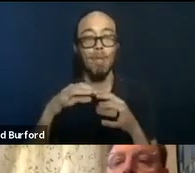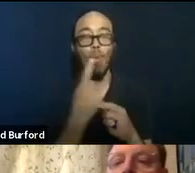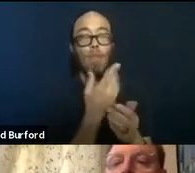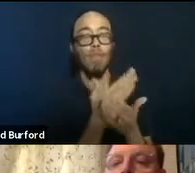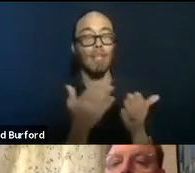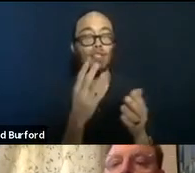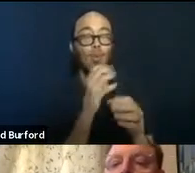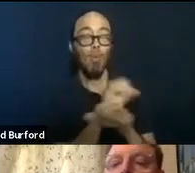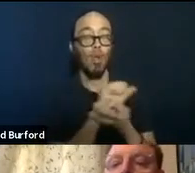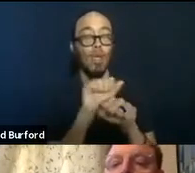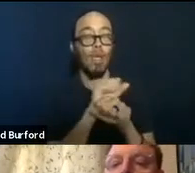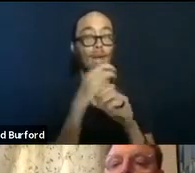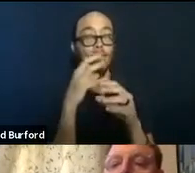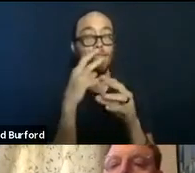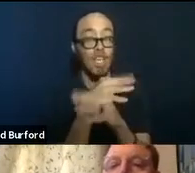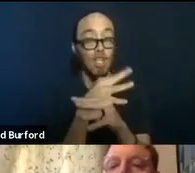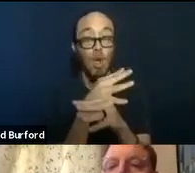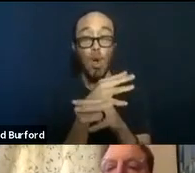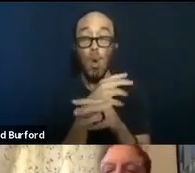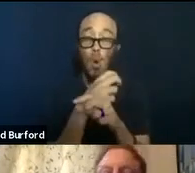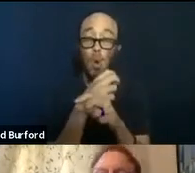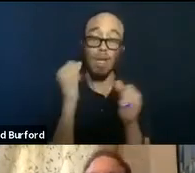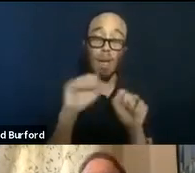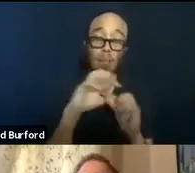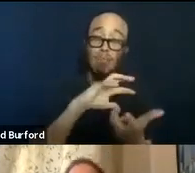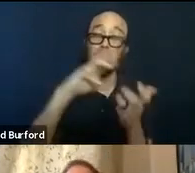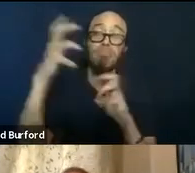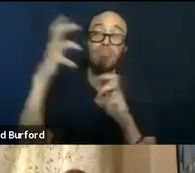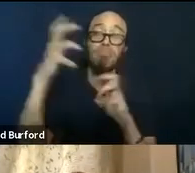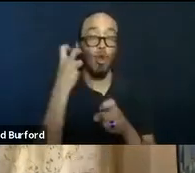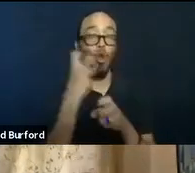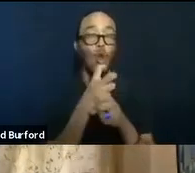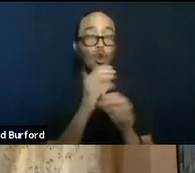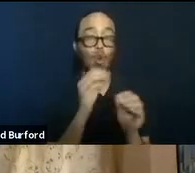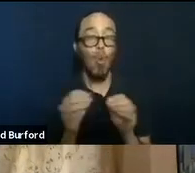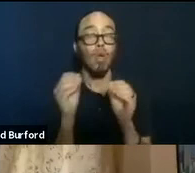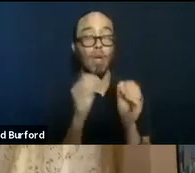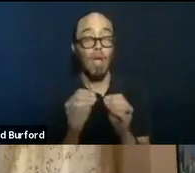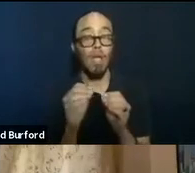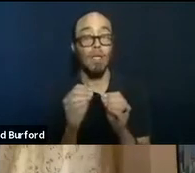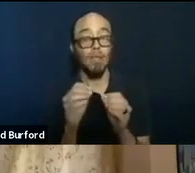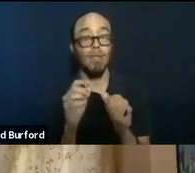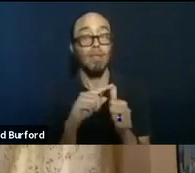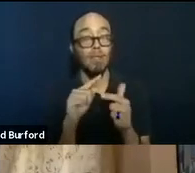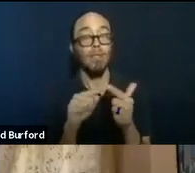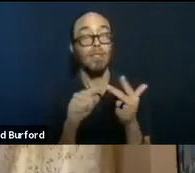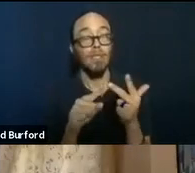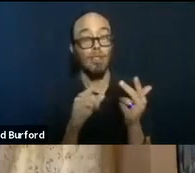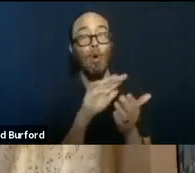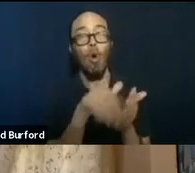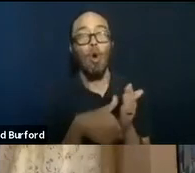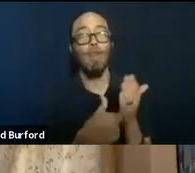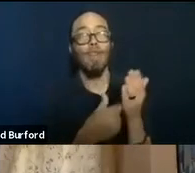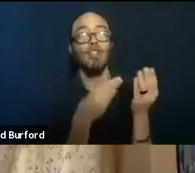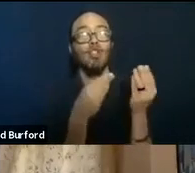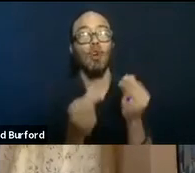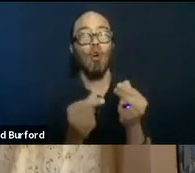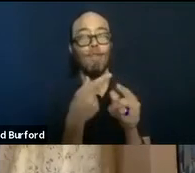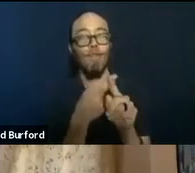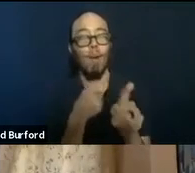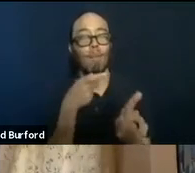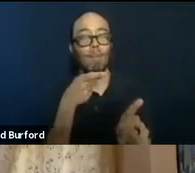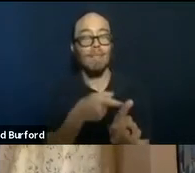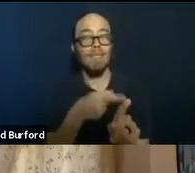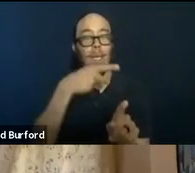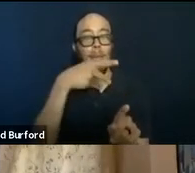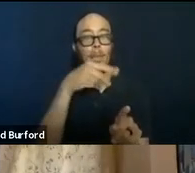can be very chaotic and it's hard to organize. All of that is solved by the patented features